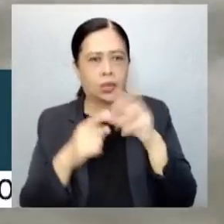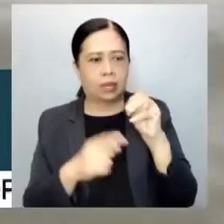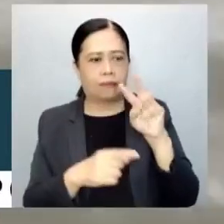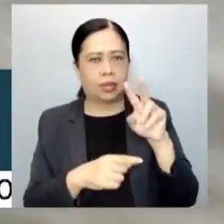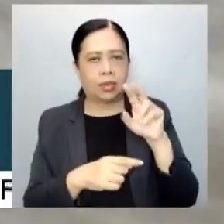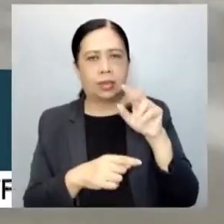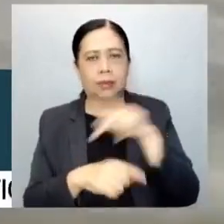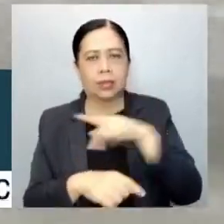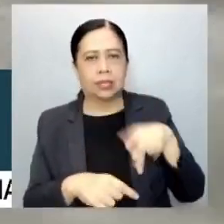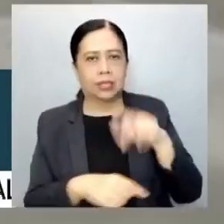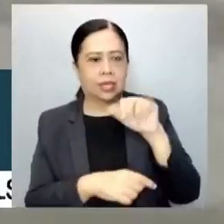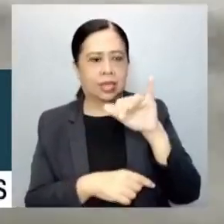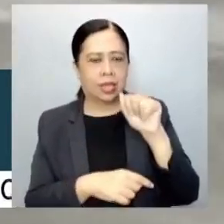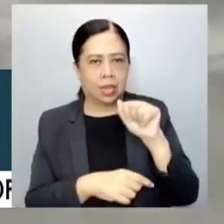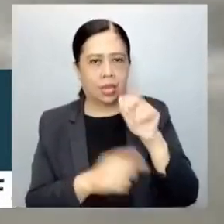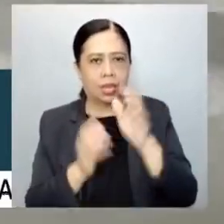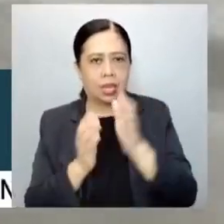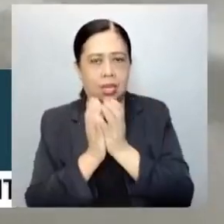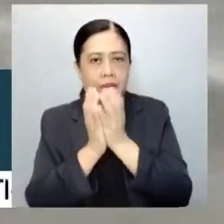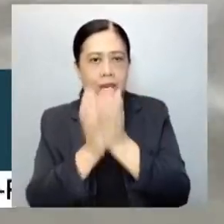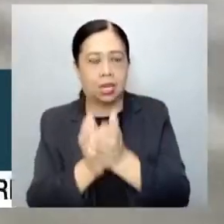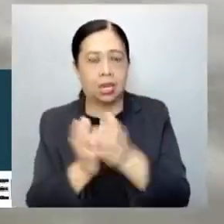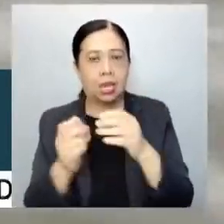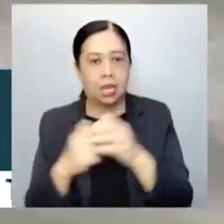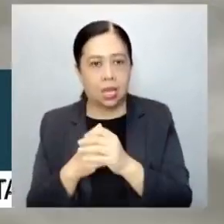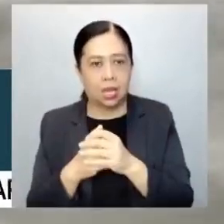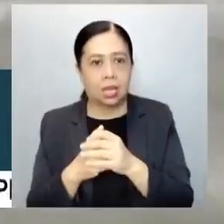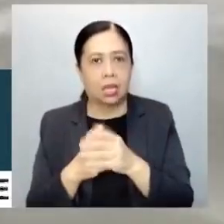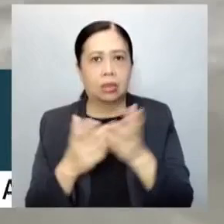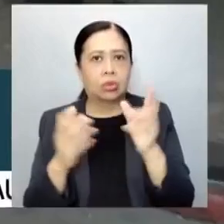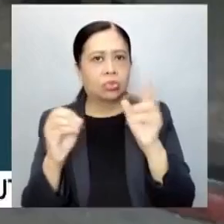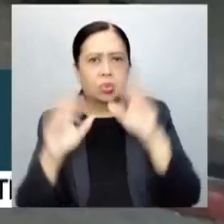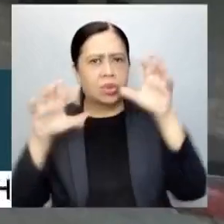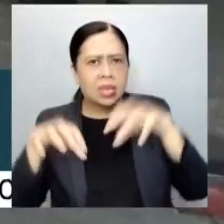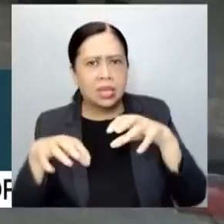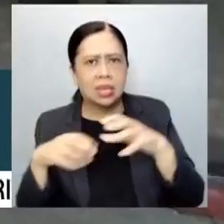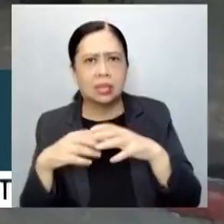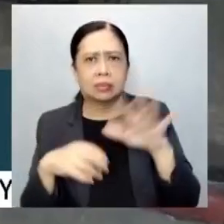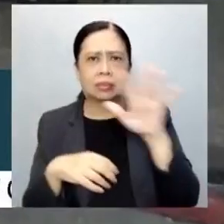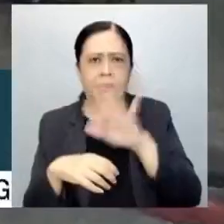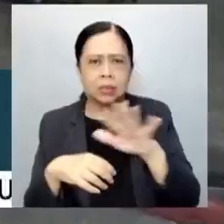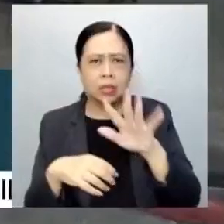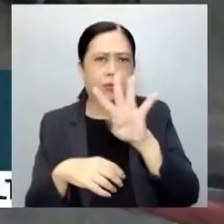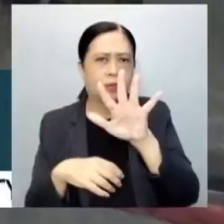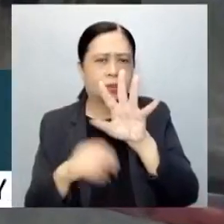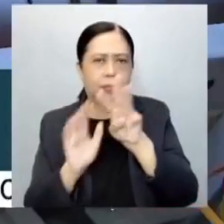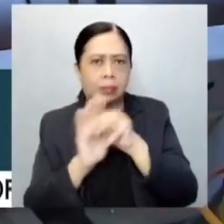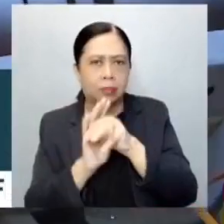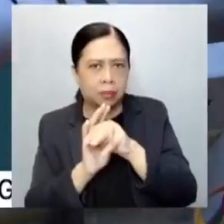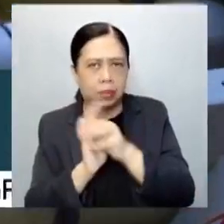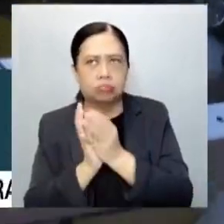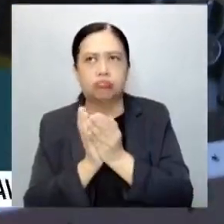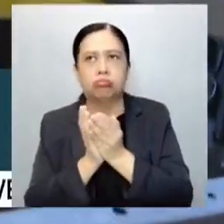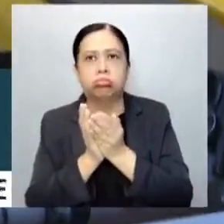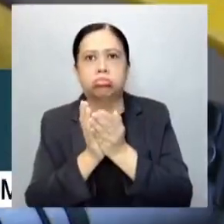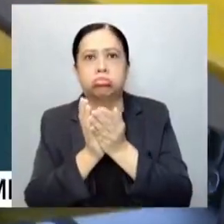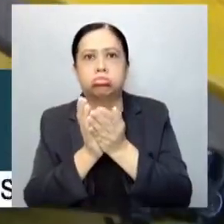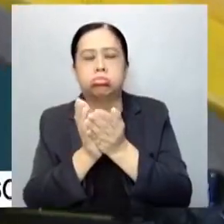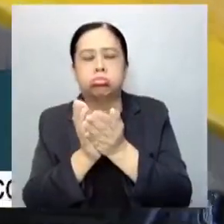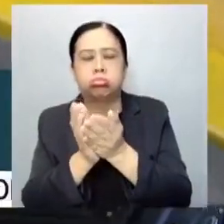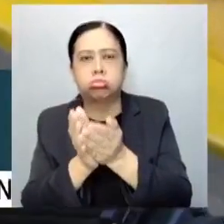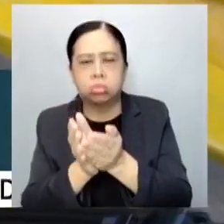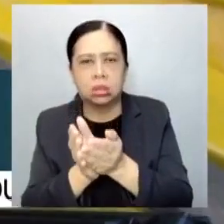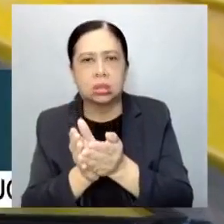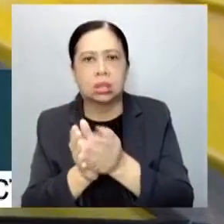left the port in Binangonan and Rizal, there was no rain, but around 45 minutes into their travel to Talim Island, de